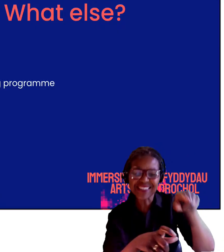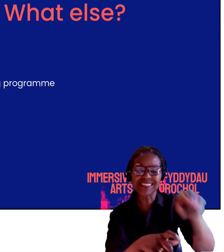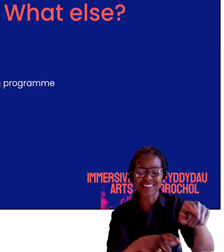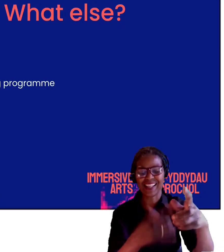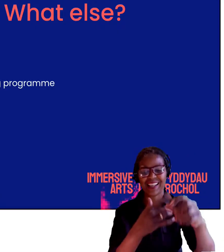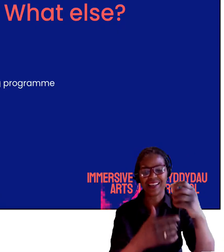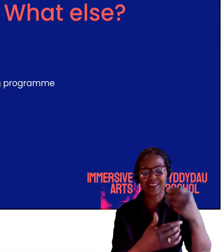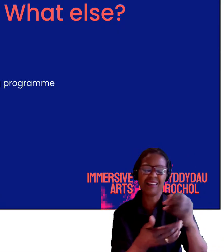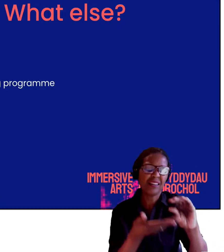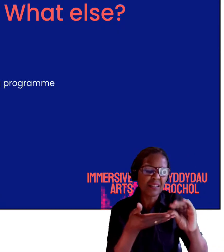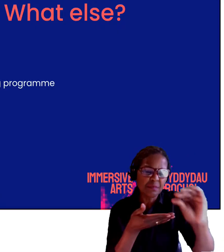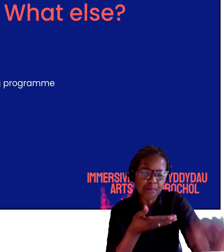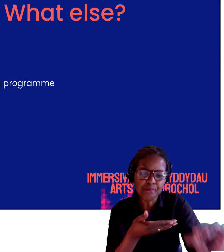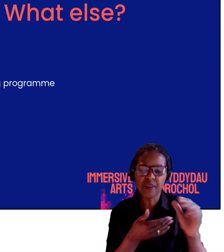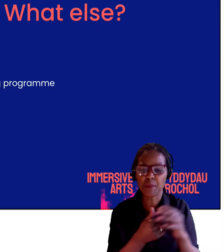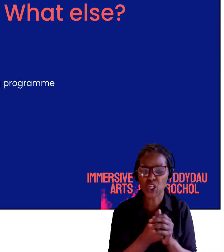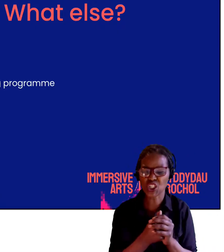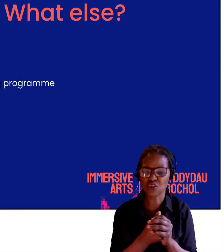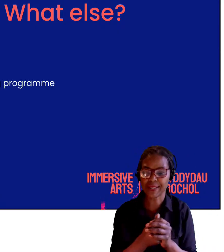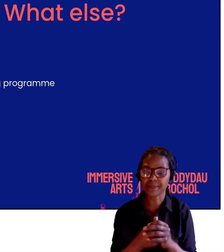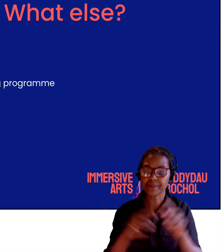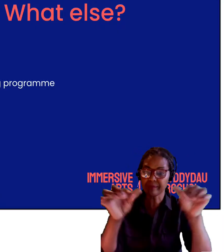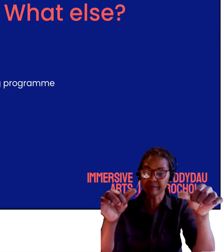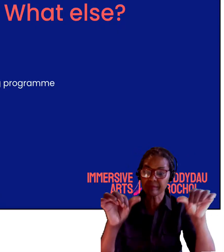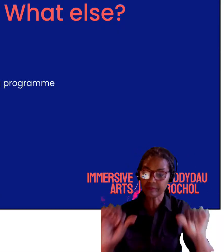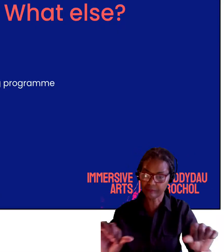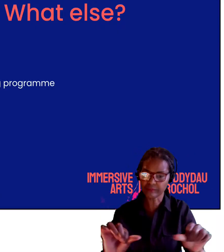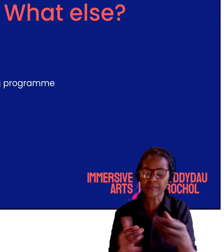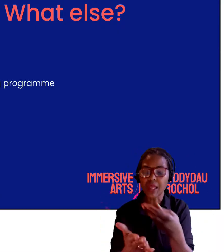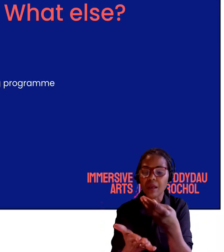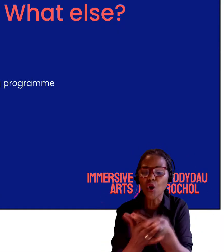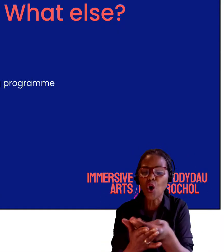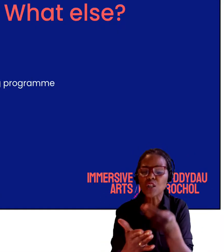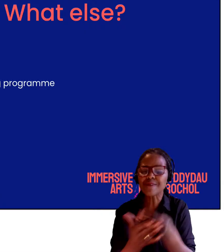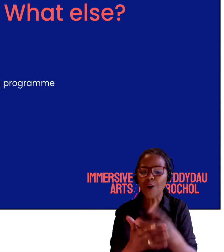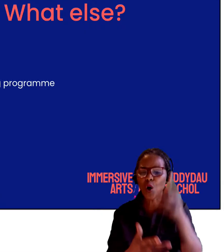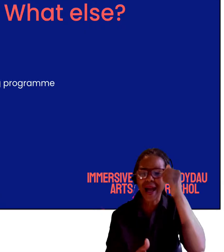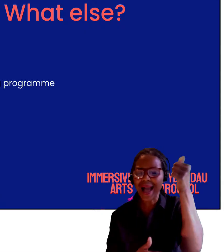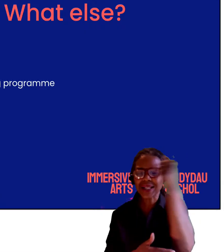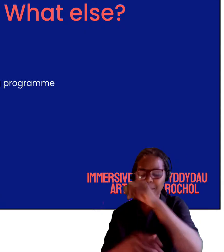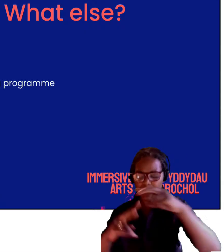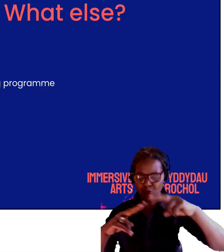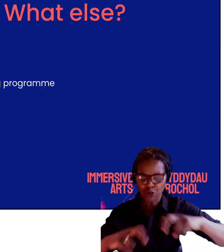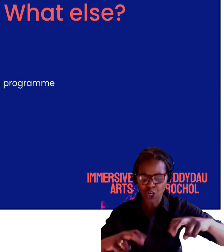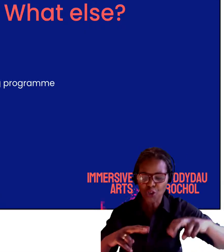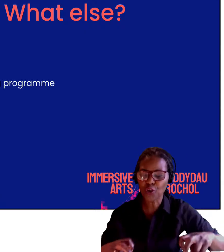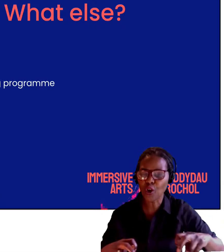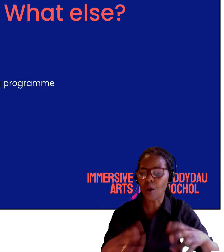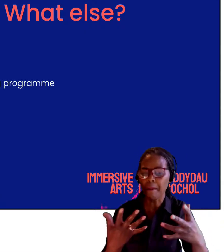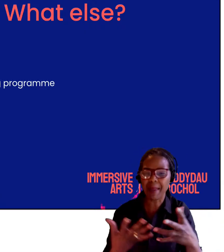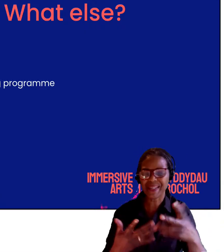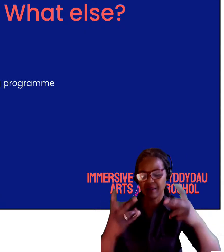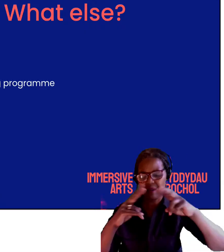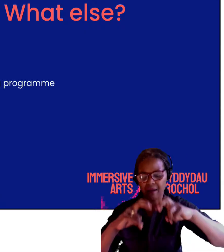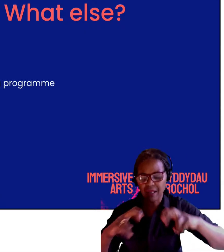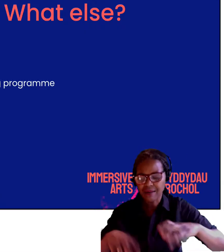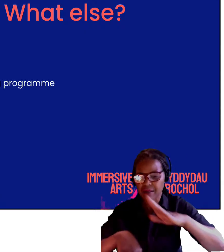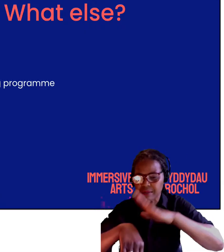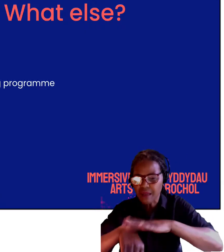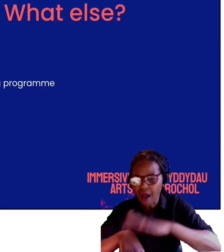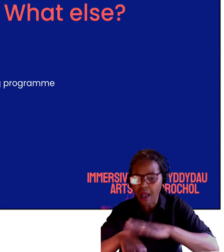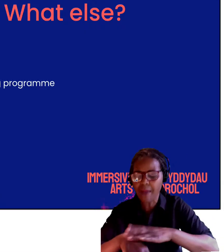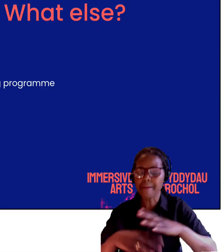Proposals that included costs for academic research, such as an academic's time or full economic cost calculation within their